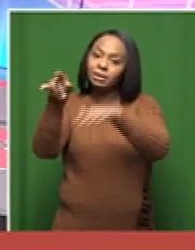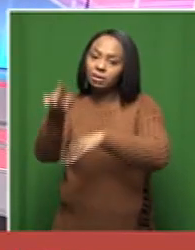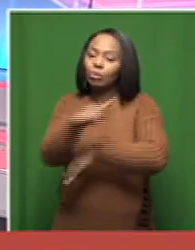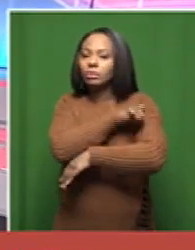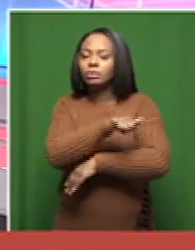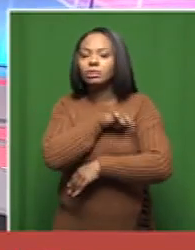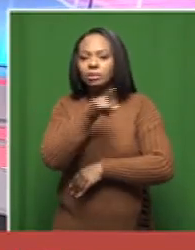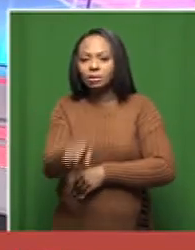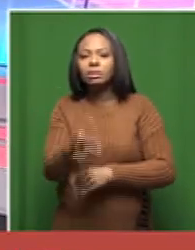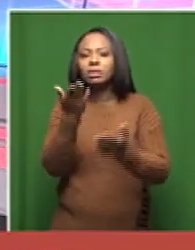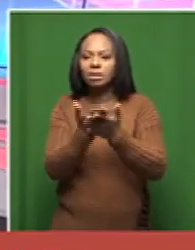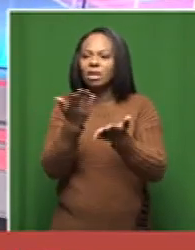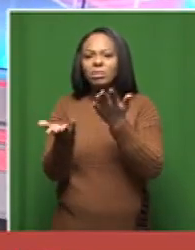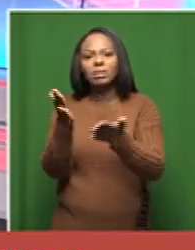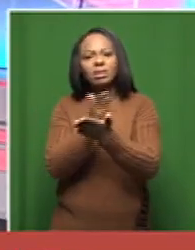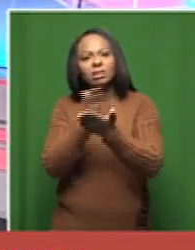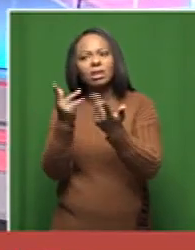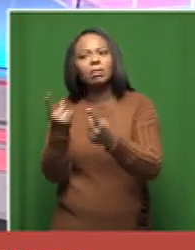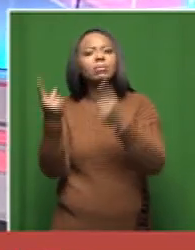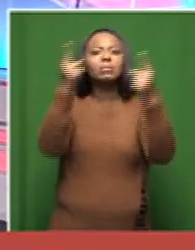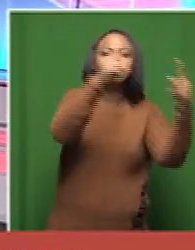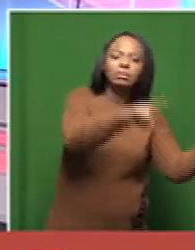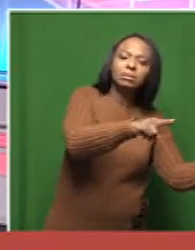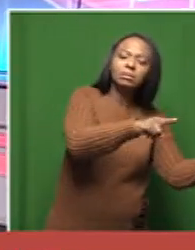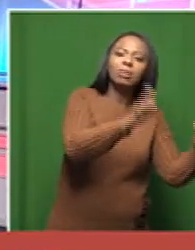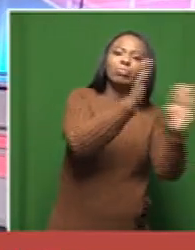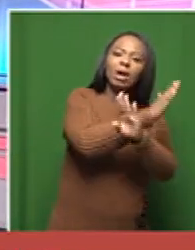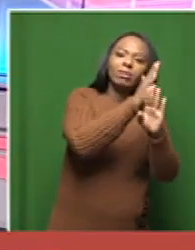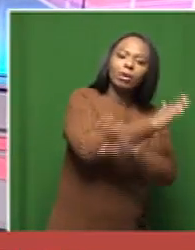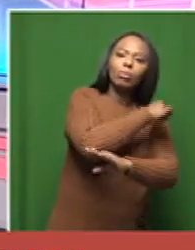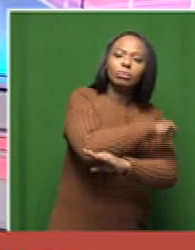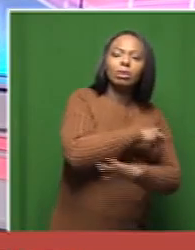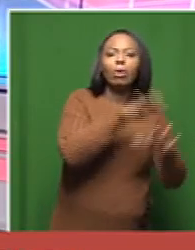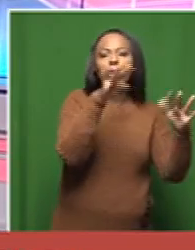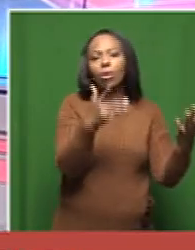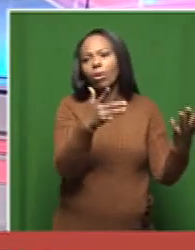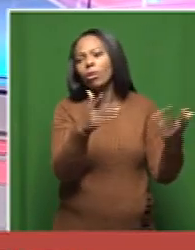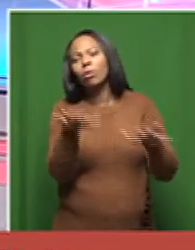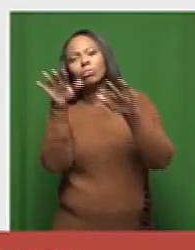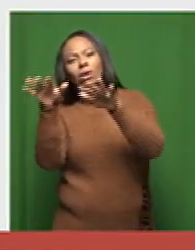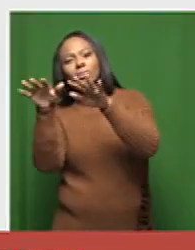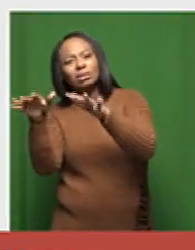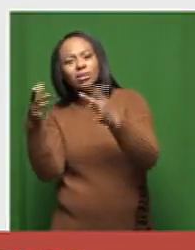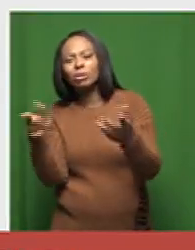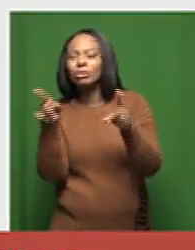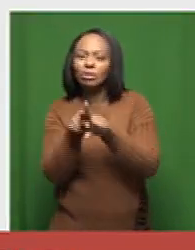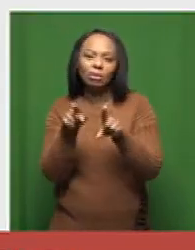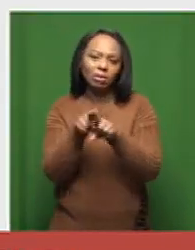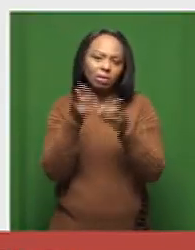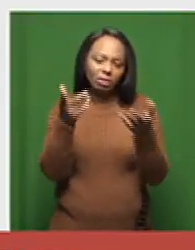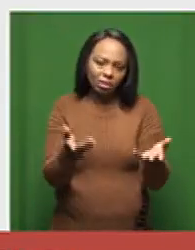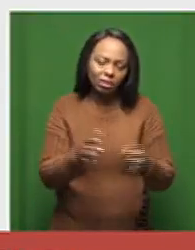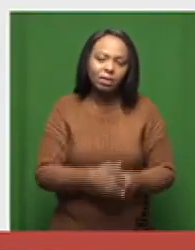to private sites, and similarly, patients with medical aid may well be referred to the public system. So when you receive that date